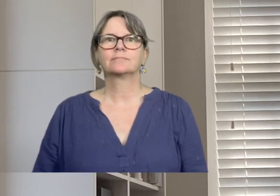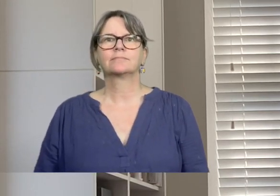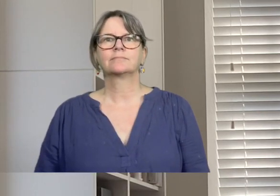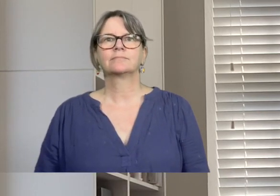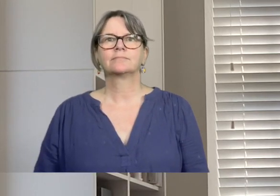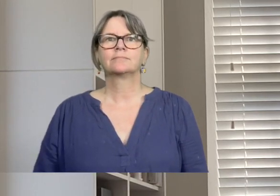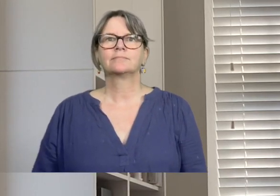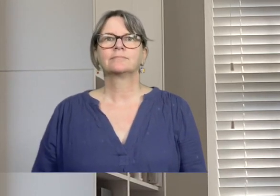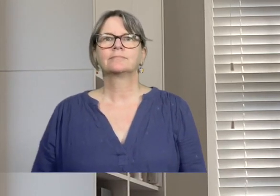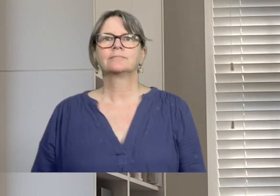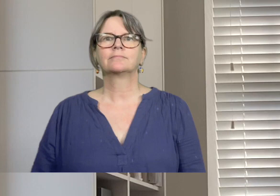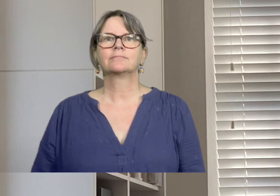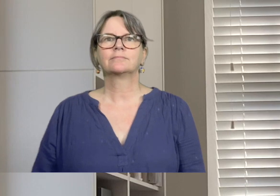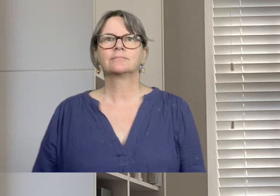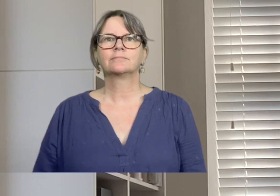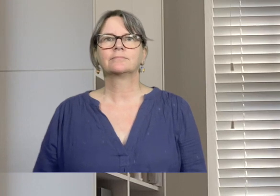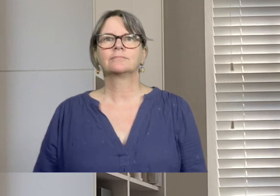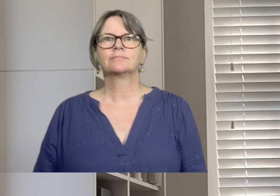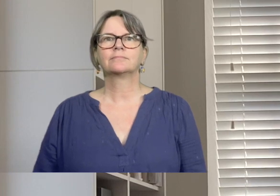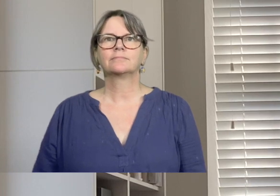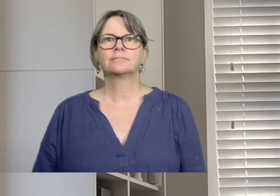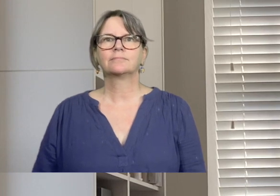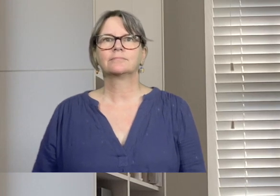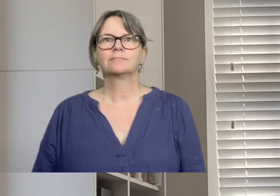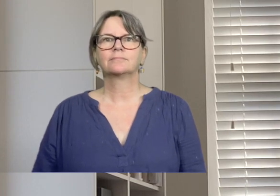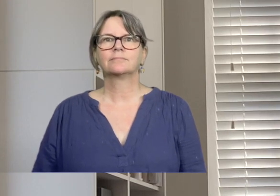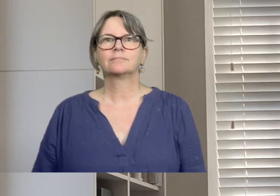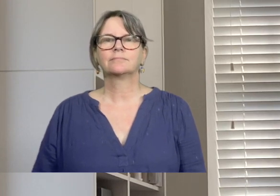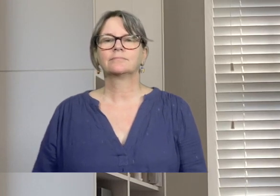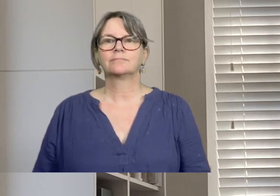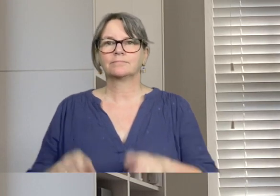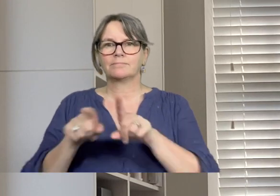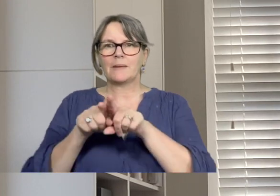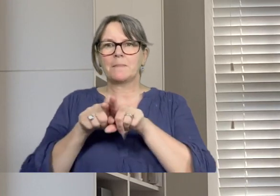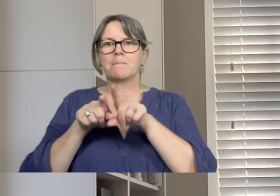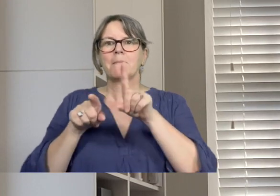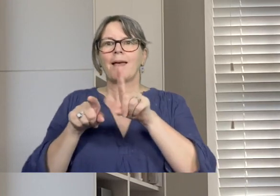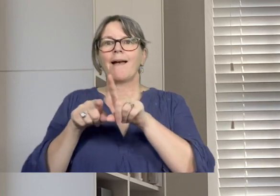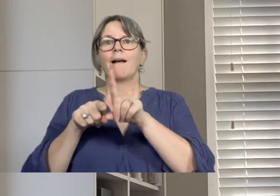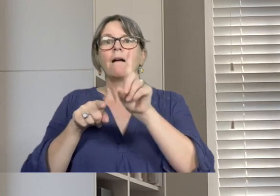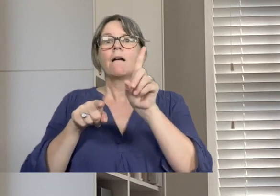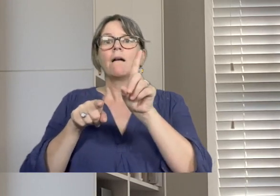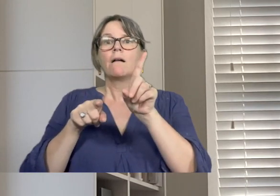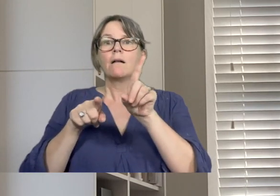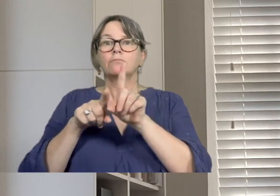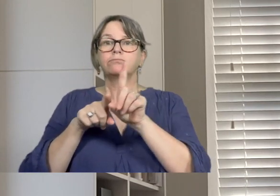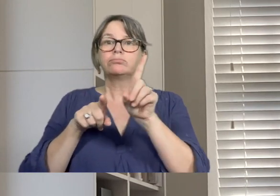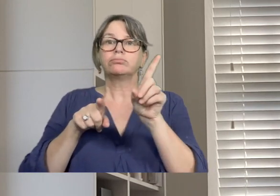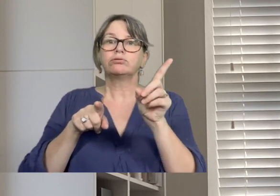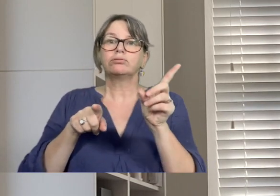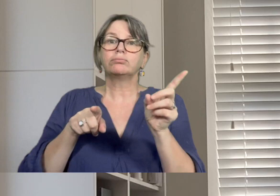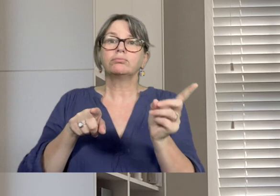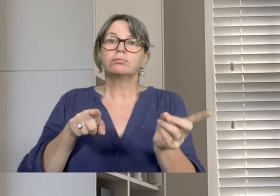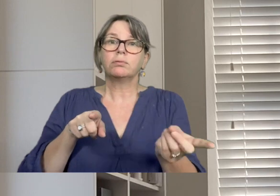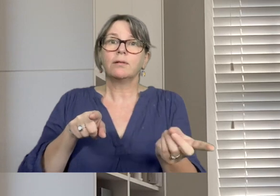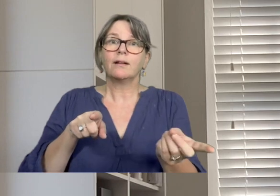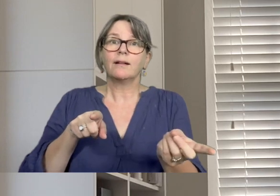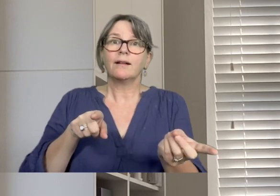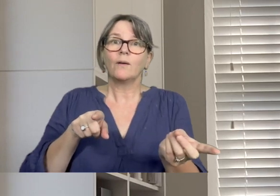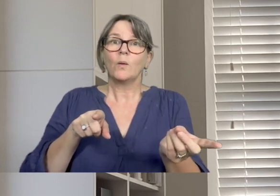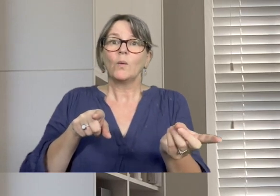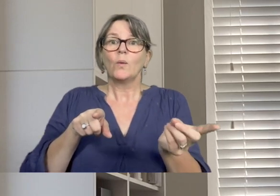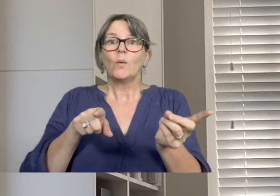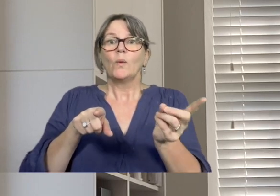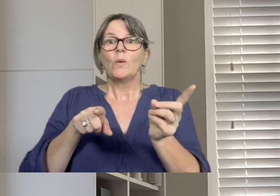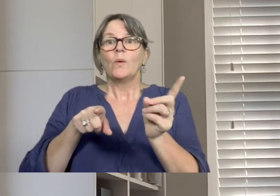the turn out, you can do the same. The thing is here is you're going to take it all the way out with the flexibility. So kind of play with where you